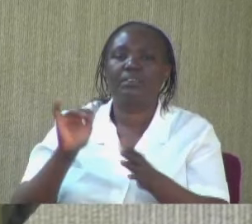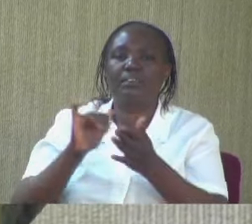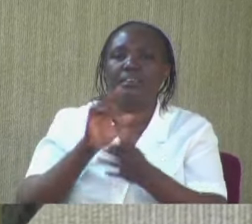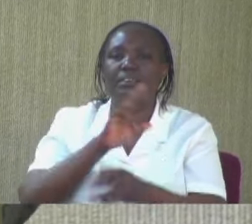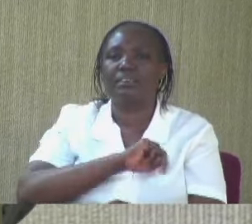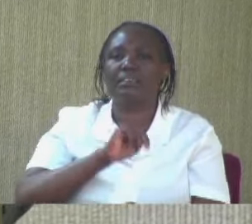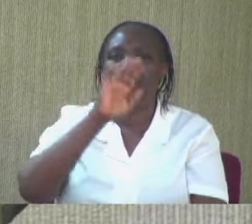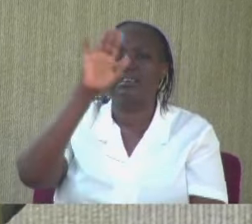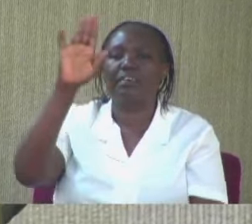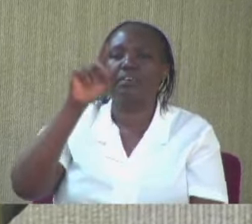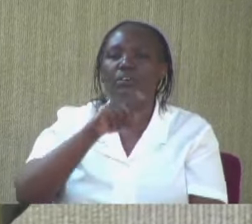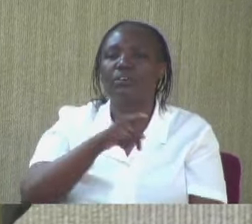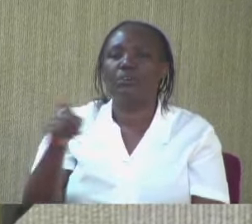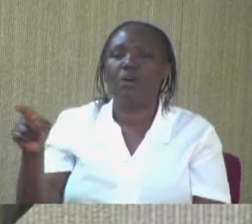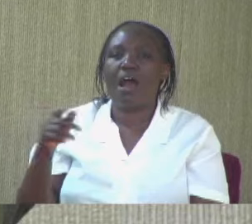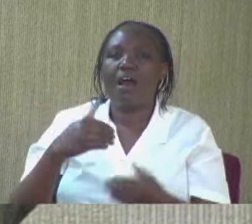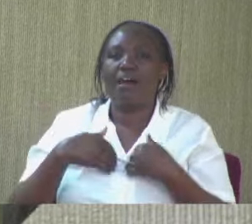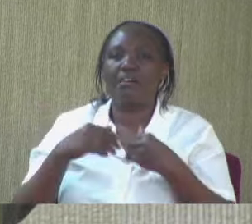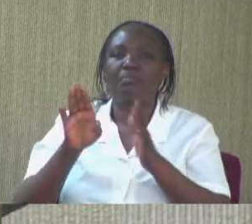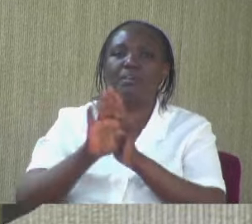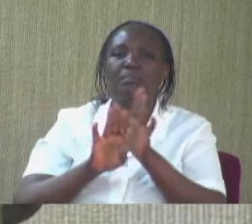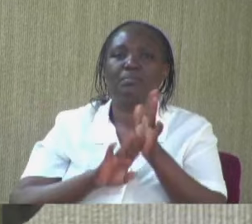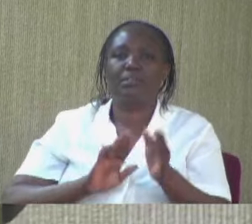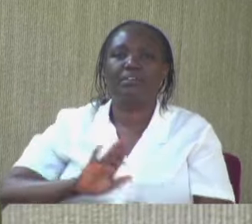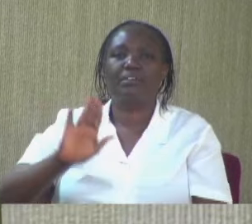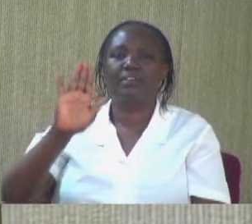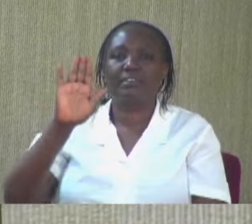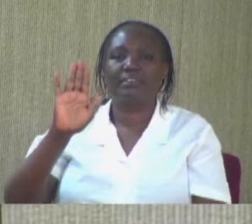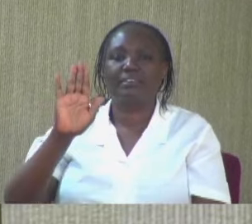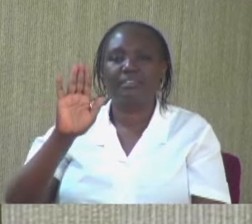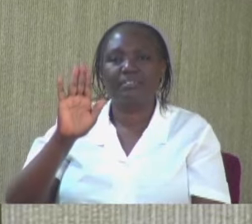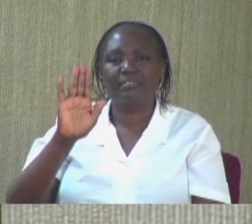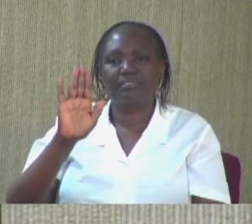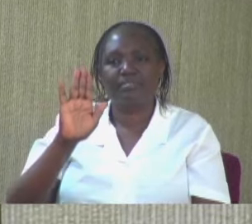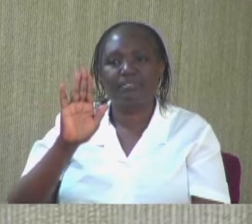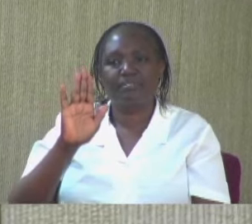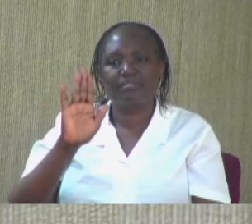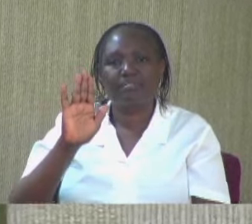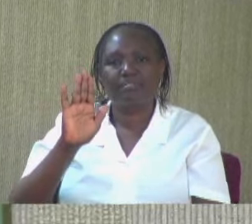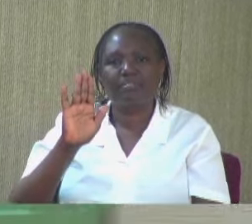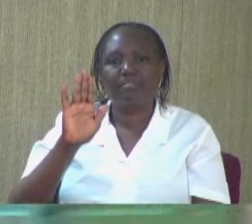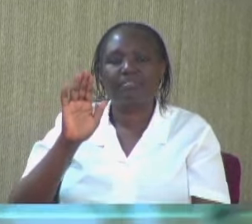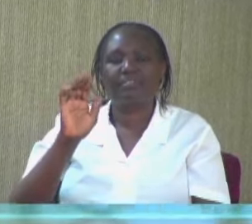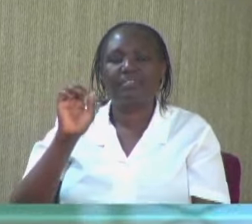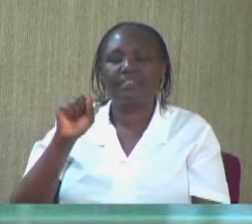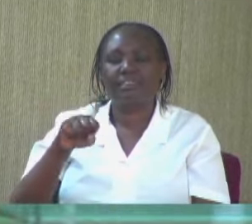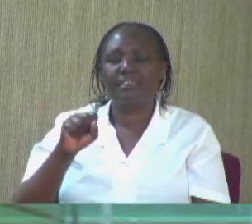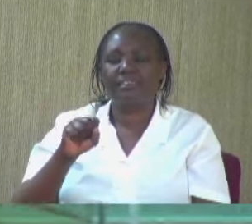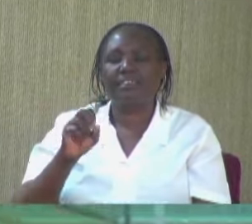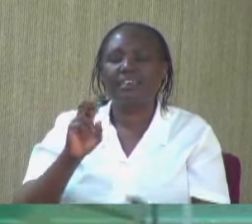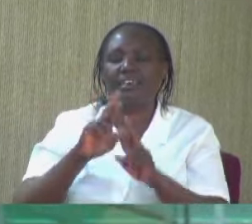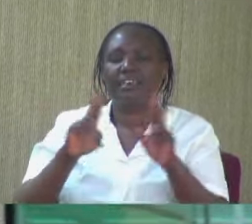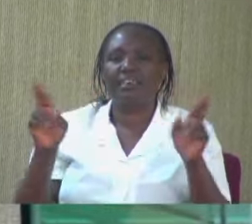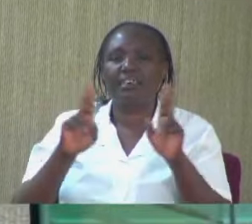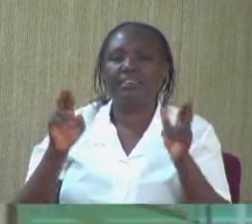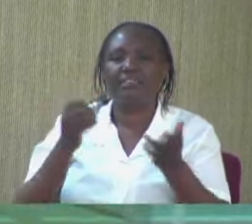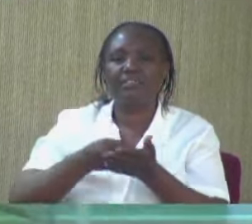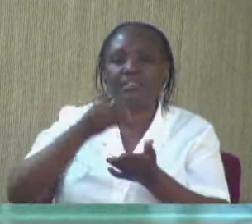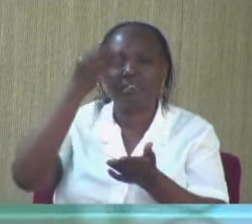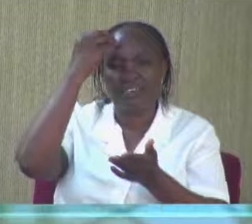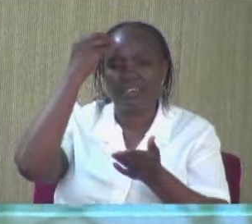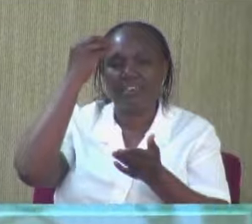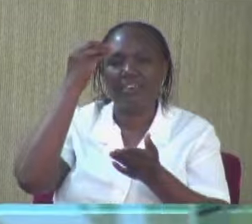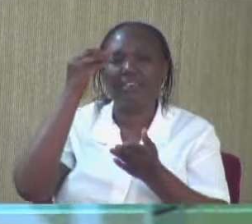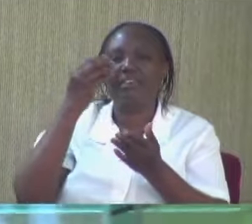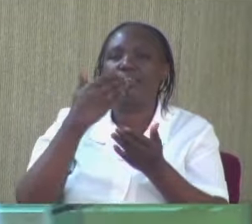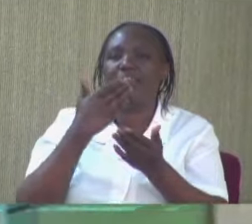Do you have your Bibles with you? Do you have your Bibles with you? Are you ready to study? All right,